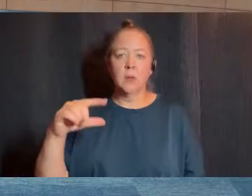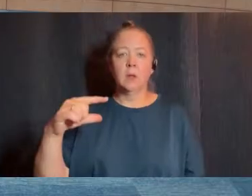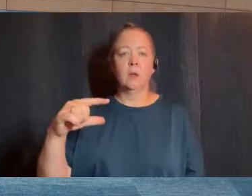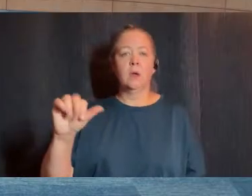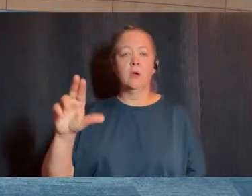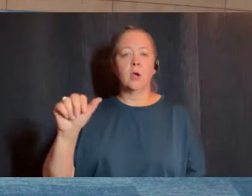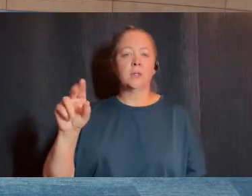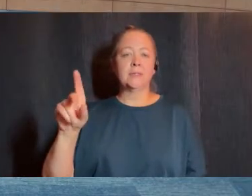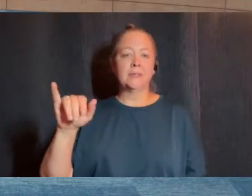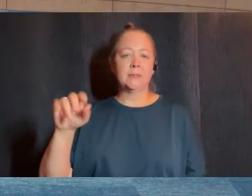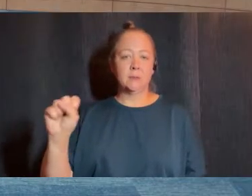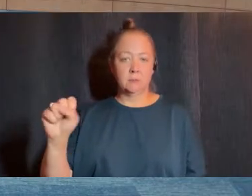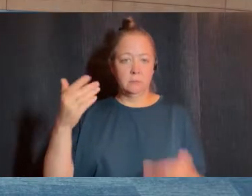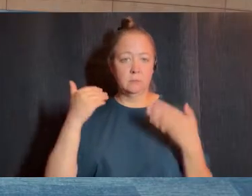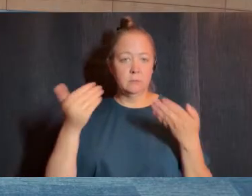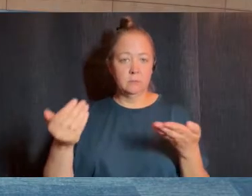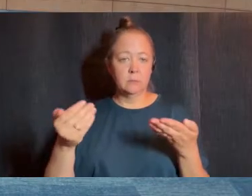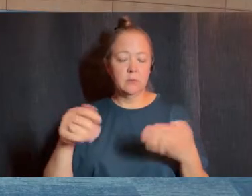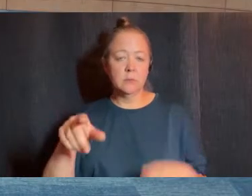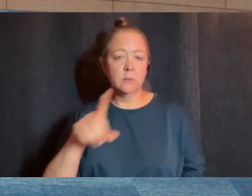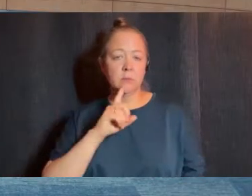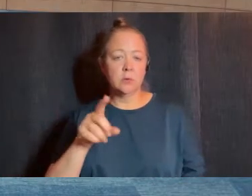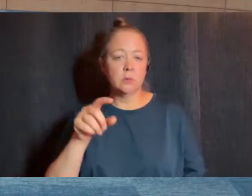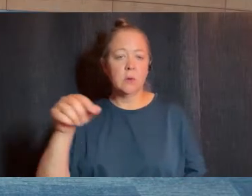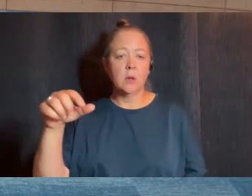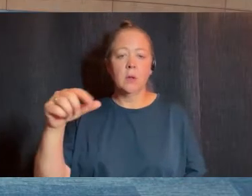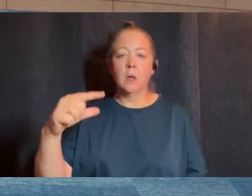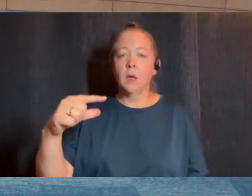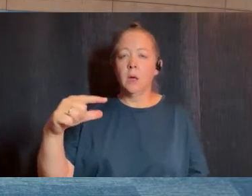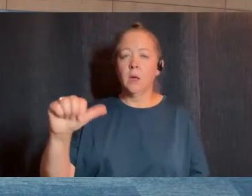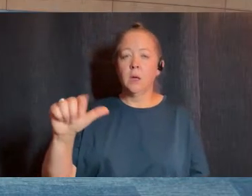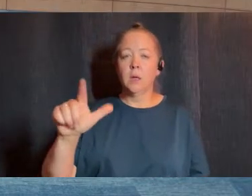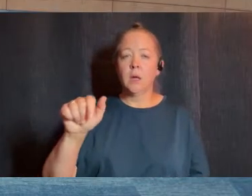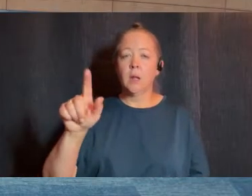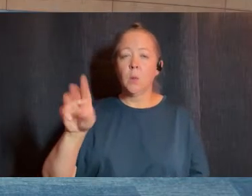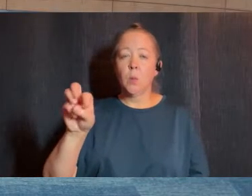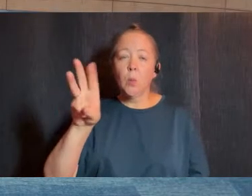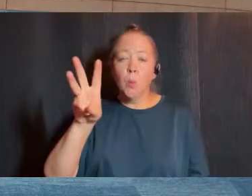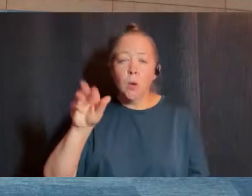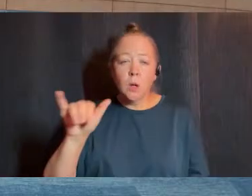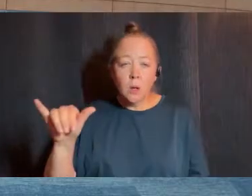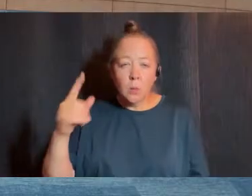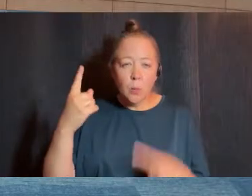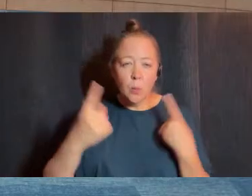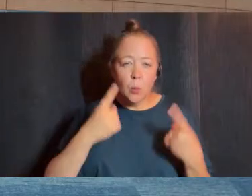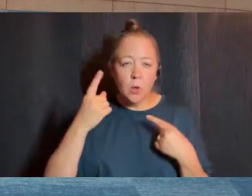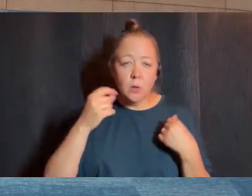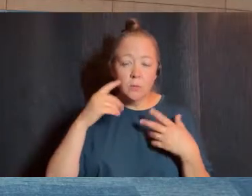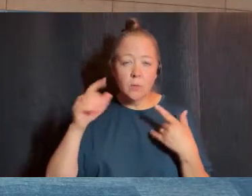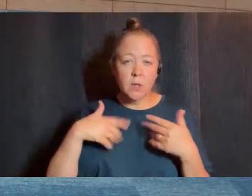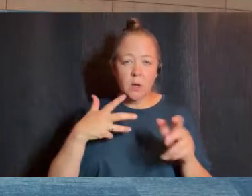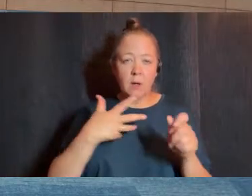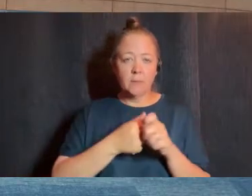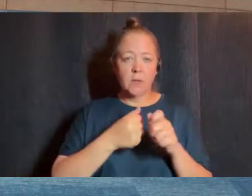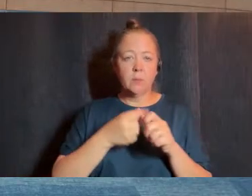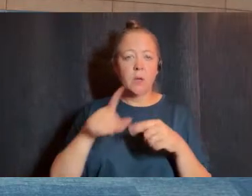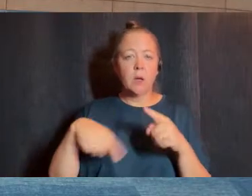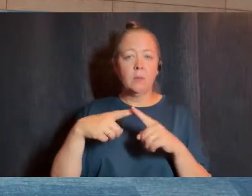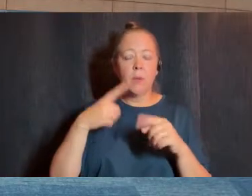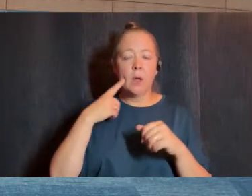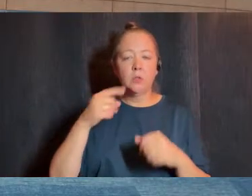that. Mr. Galloway, is there any way that by next work session we could get an update with the actual owners of Cheverly Station